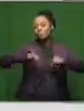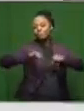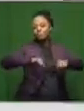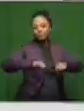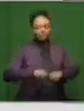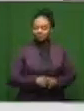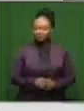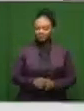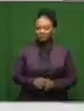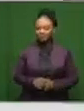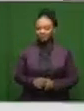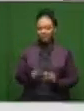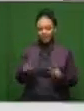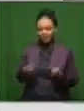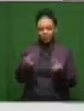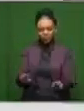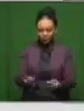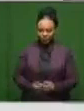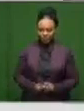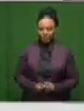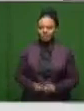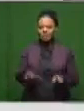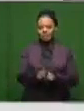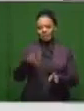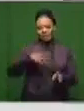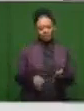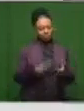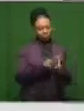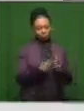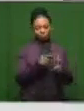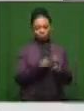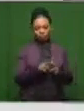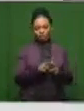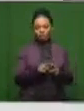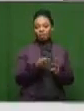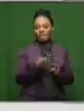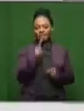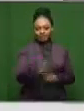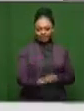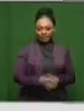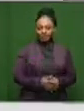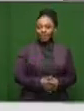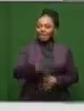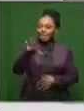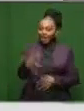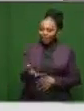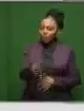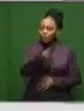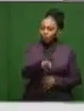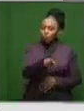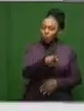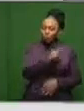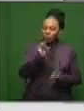vaccine but as you know other panelists have indicated it just make sure that um if you don't get the vaccine